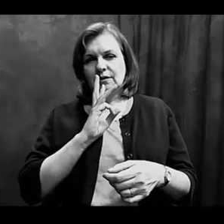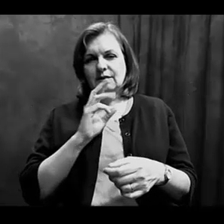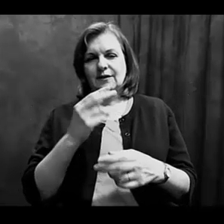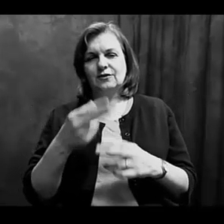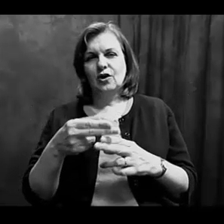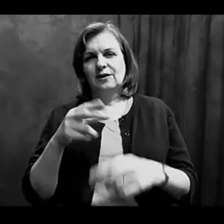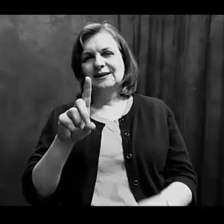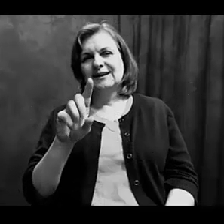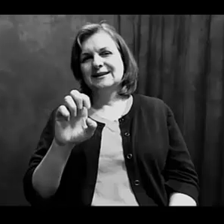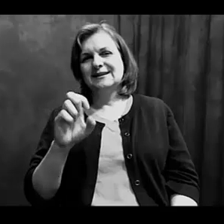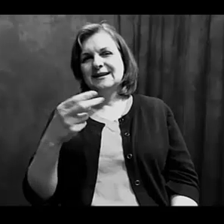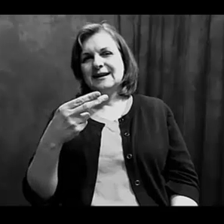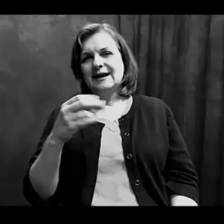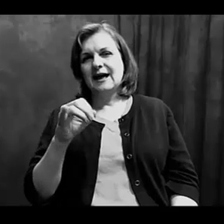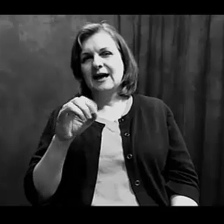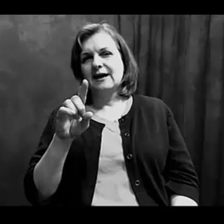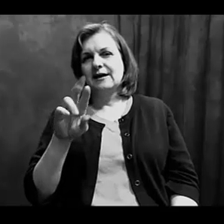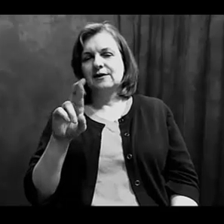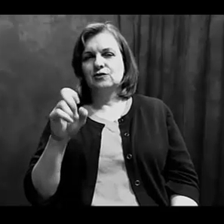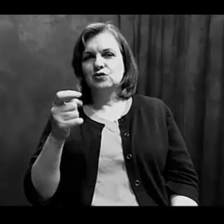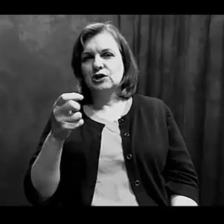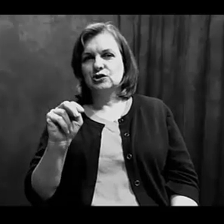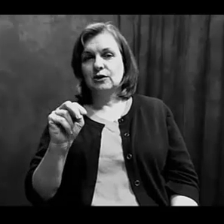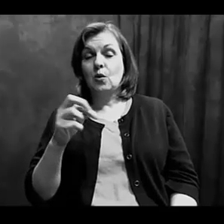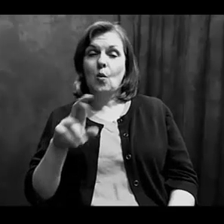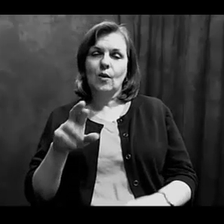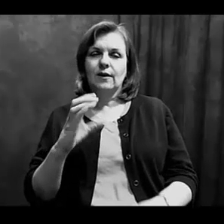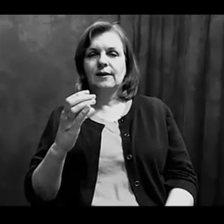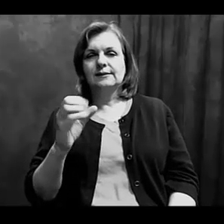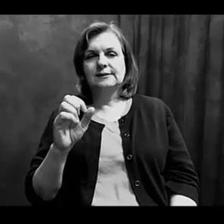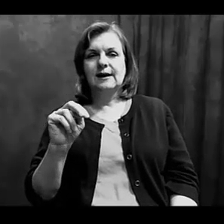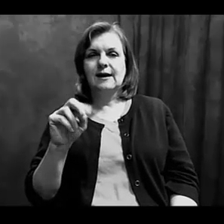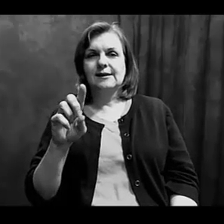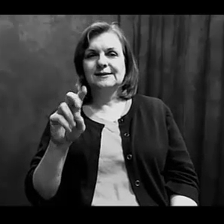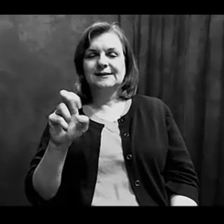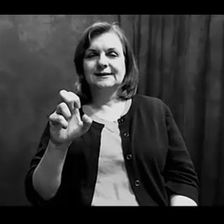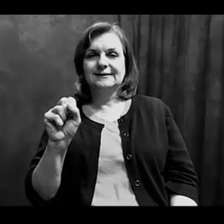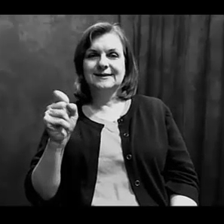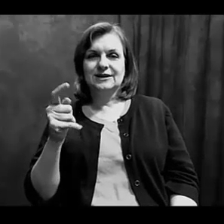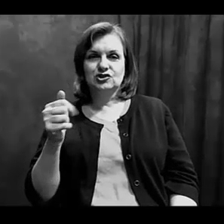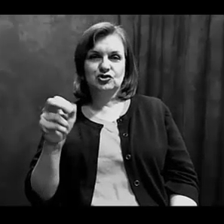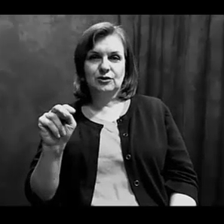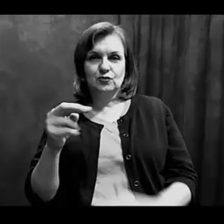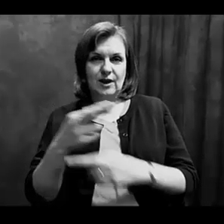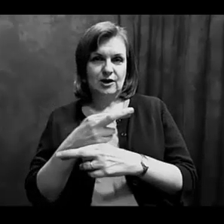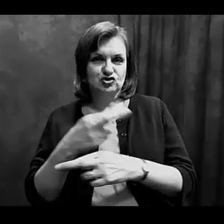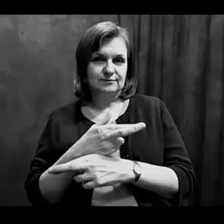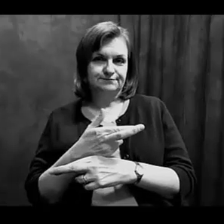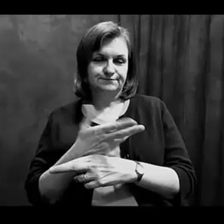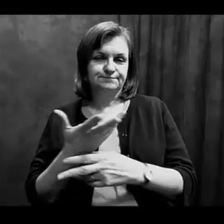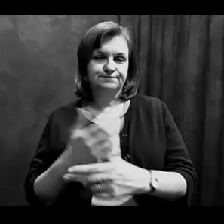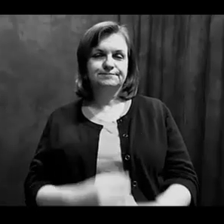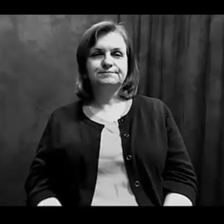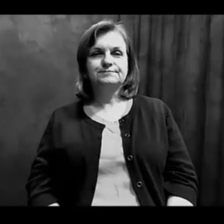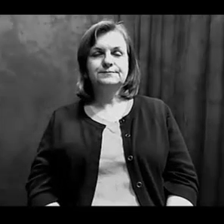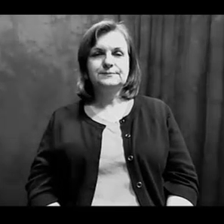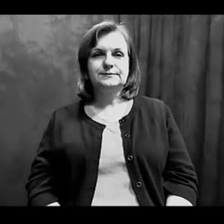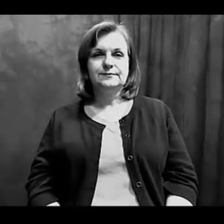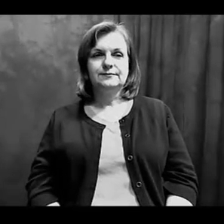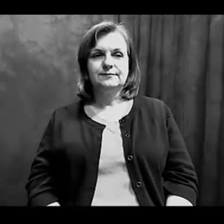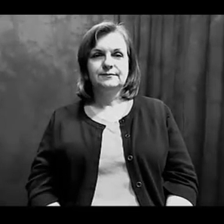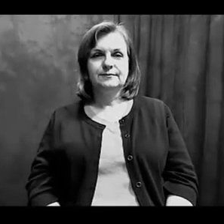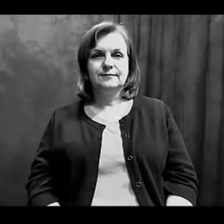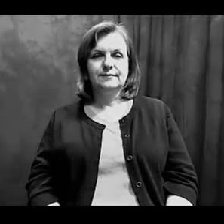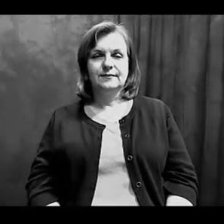we're actually going to remove water. So we said this was a dehydration or a condensation reaction, if you prefer condensation